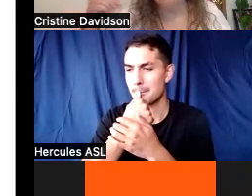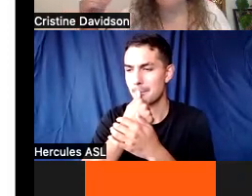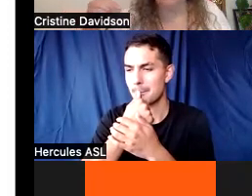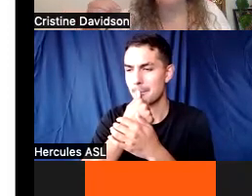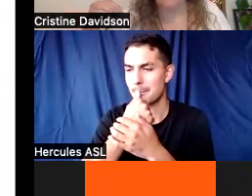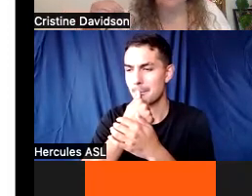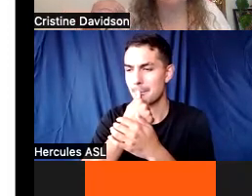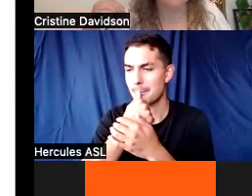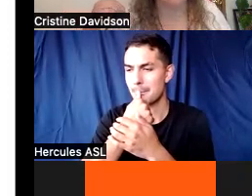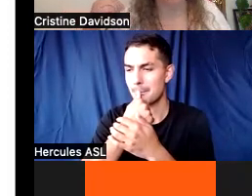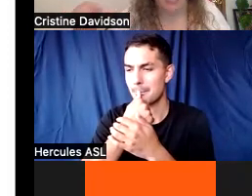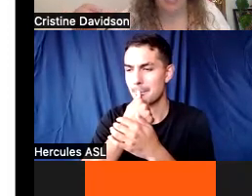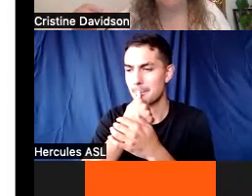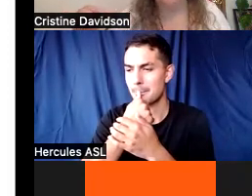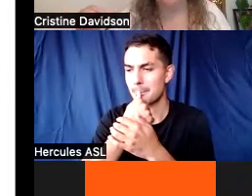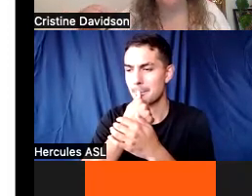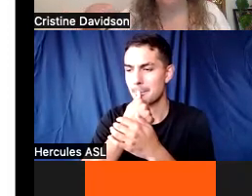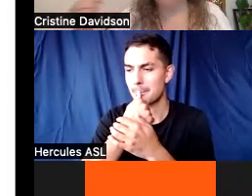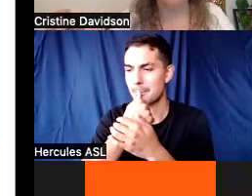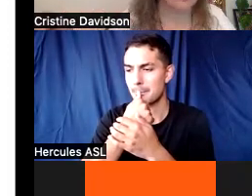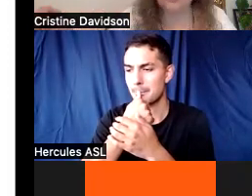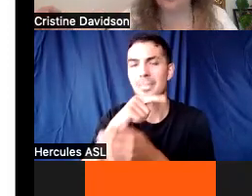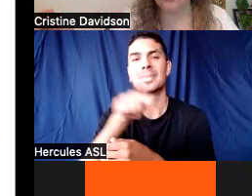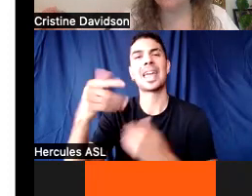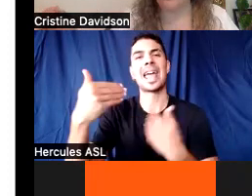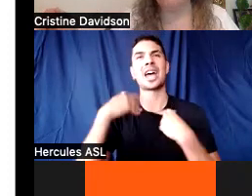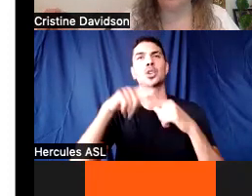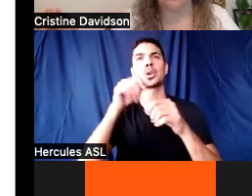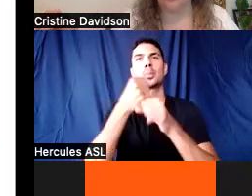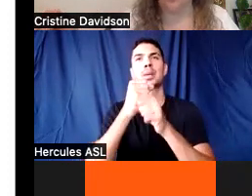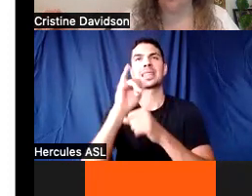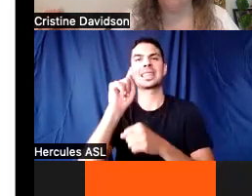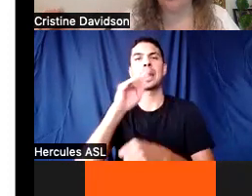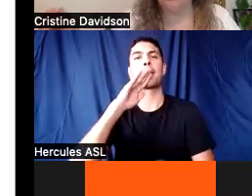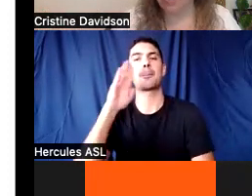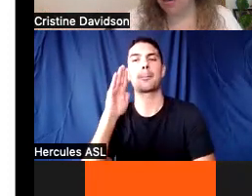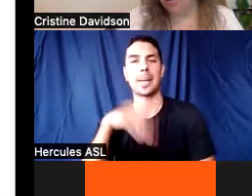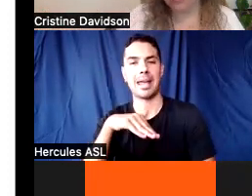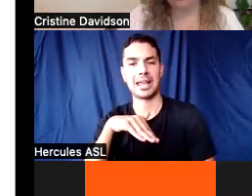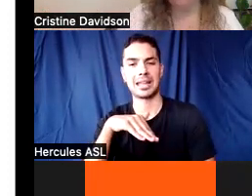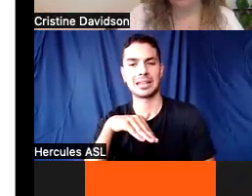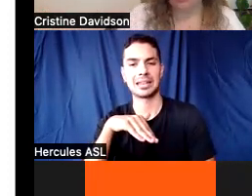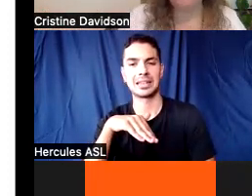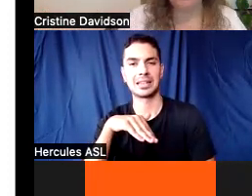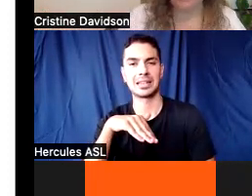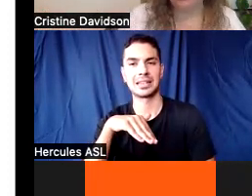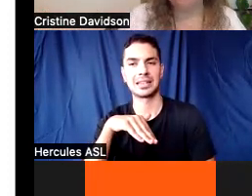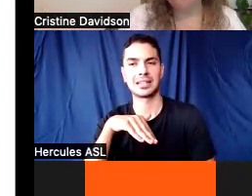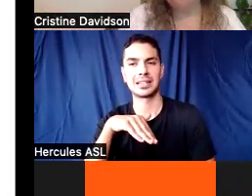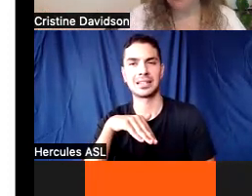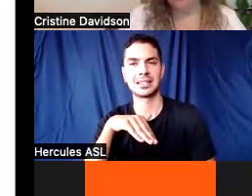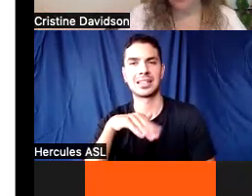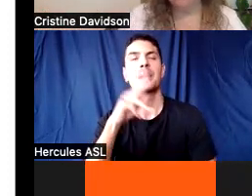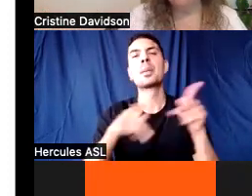they had to make it bad to want this chintz fabric in your home. Like, oh, that's so gaudy